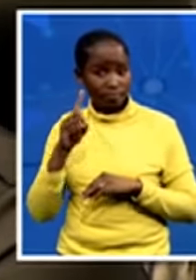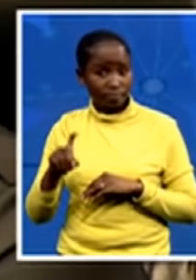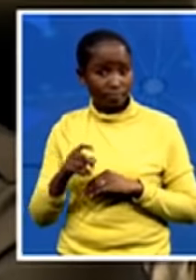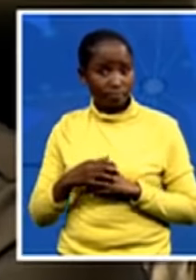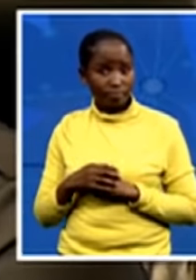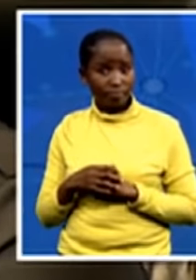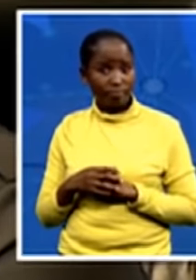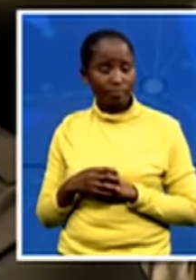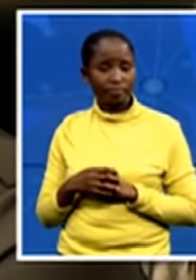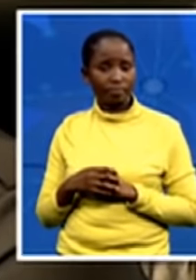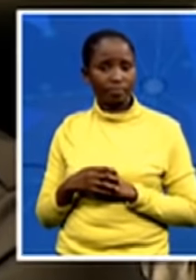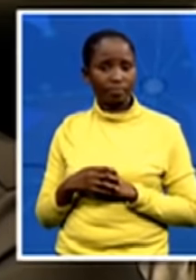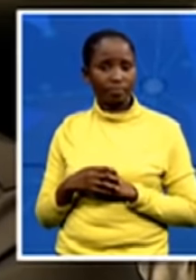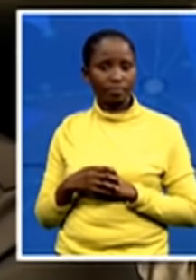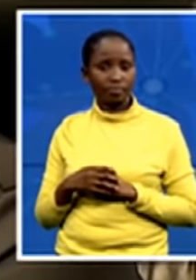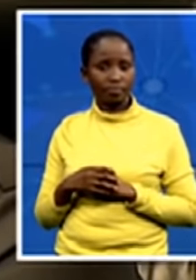Thank you for those questions.